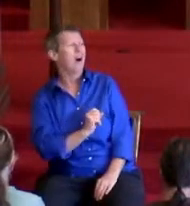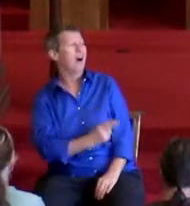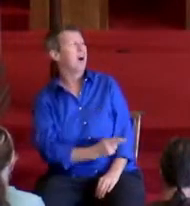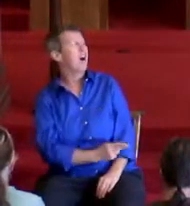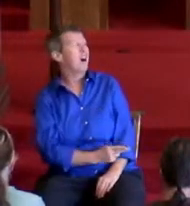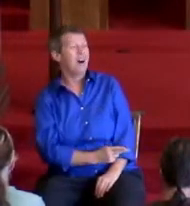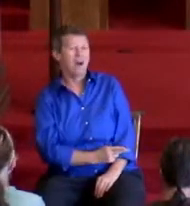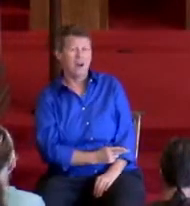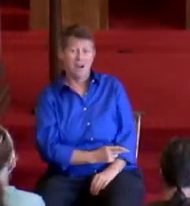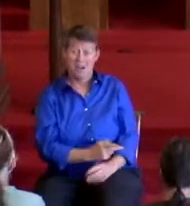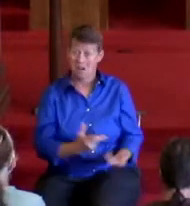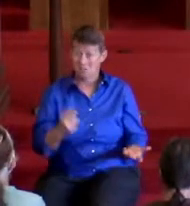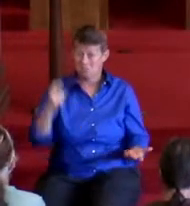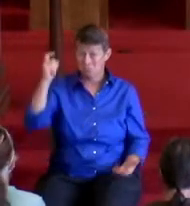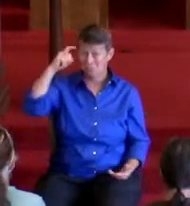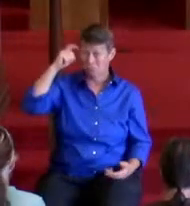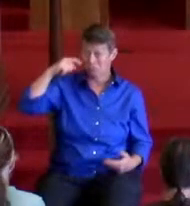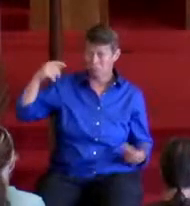Was he just being shrewd?